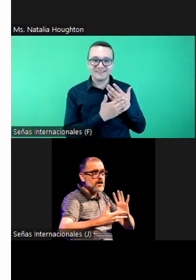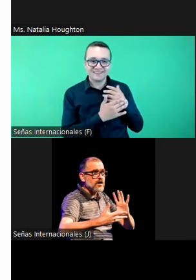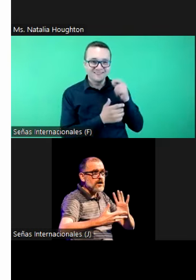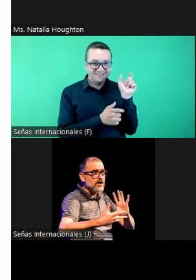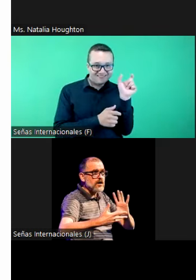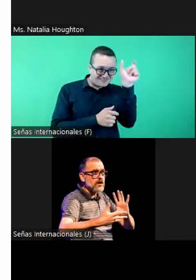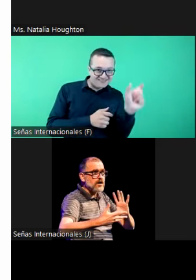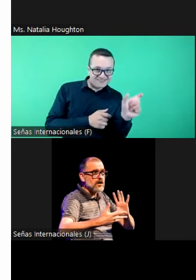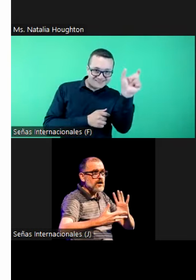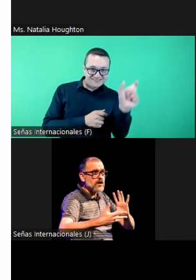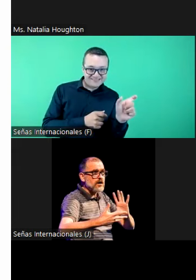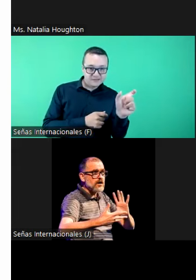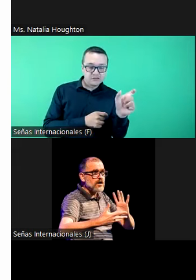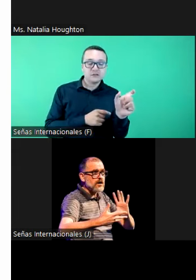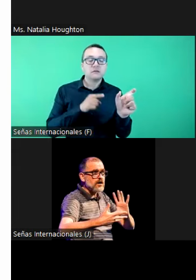traceability